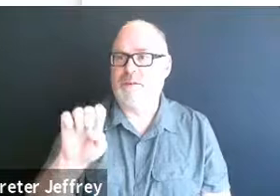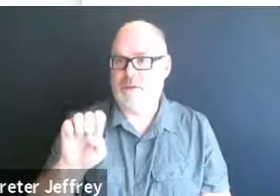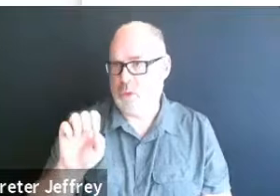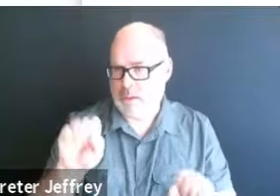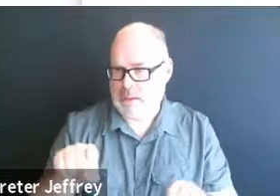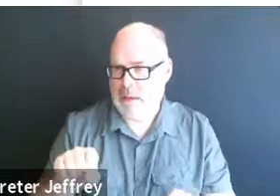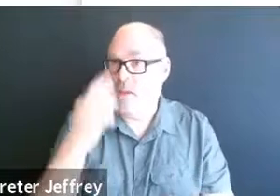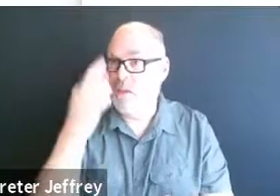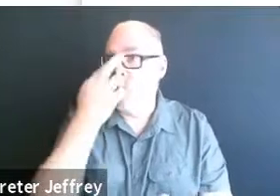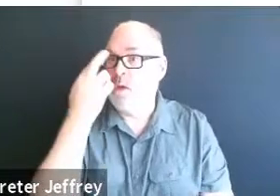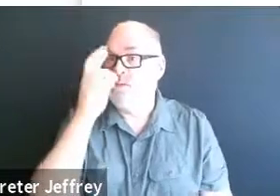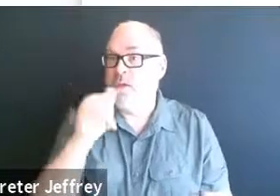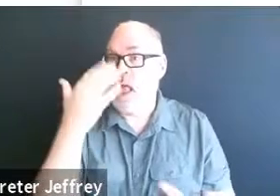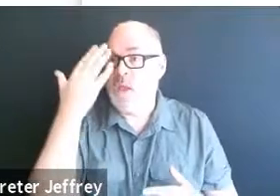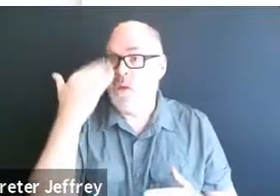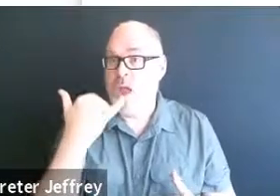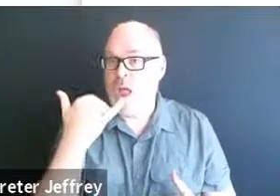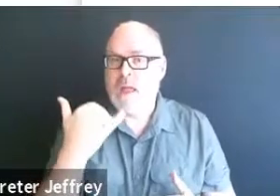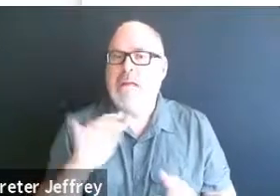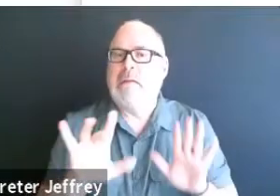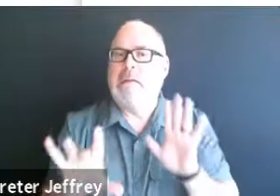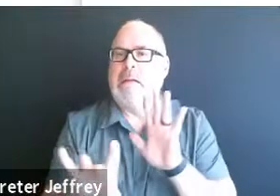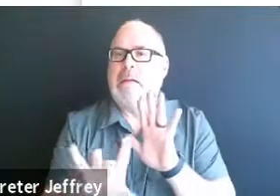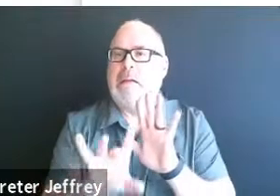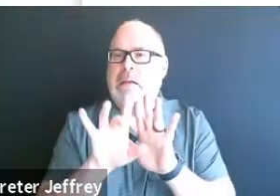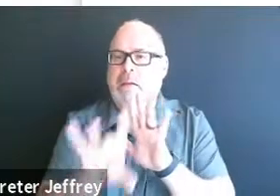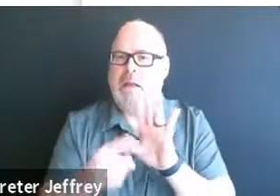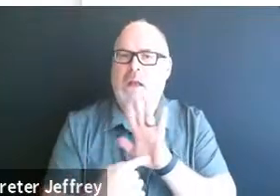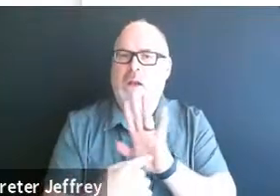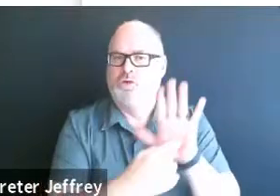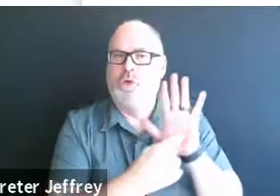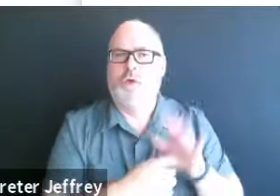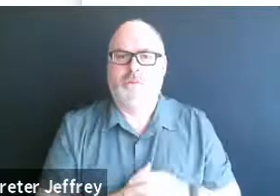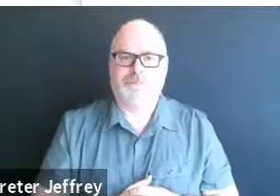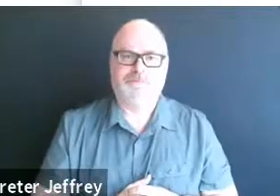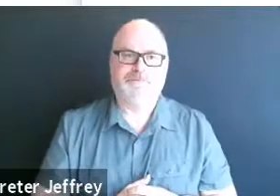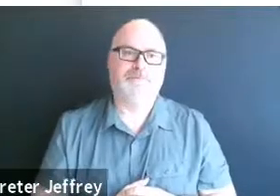purpose of this, I'm going to hit to enable,